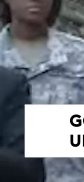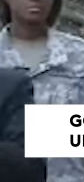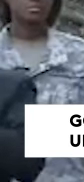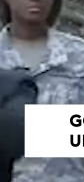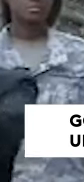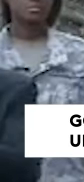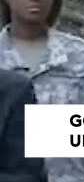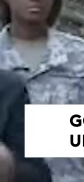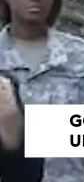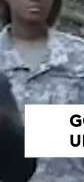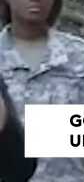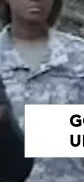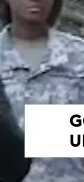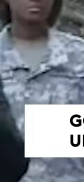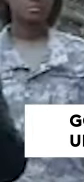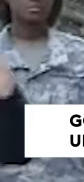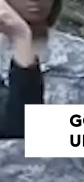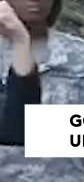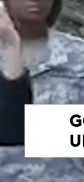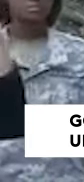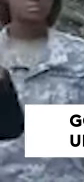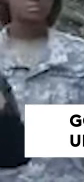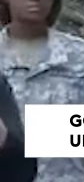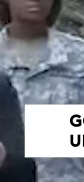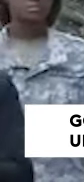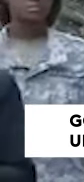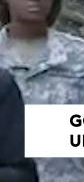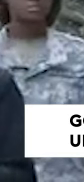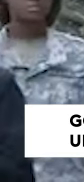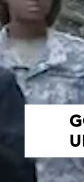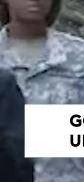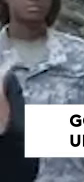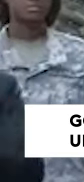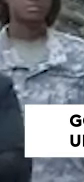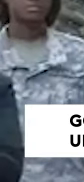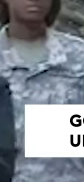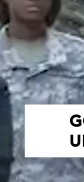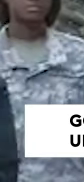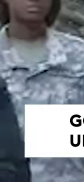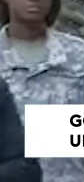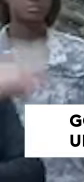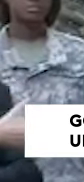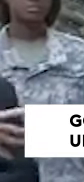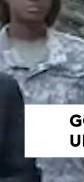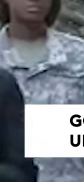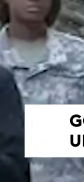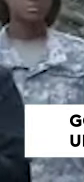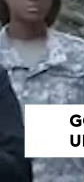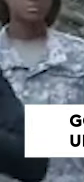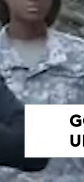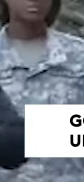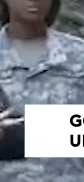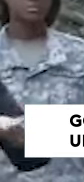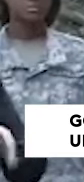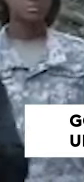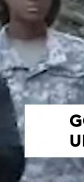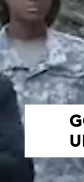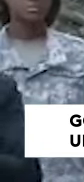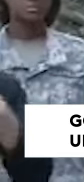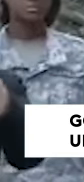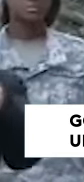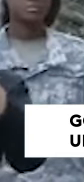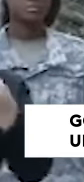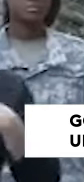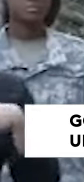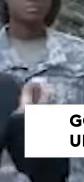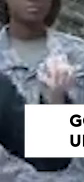of trees, vegetation on power lines. We want to help get that power restored as quickly as possible with our cut and toss crews.